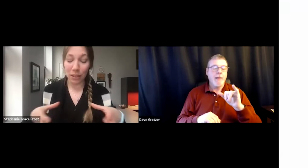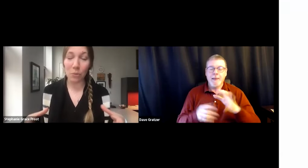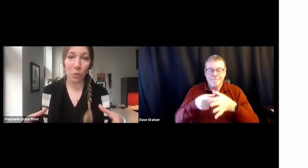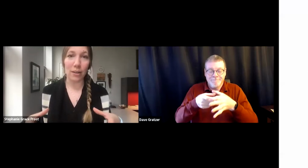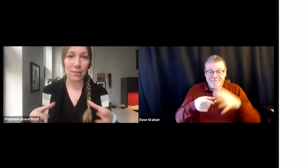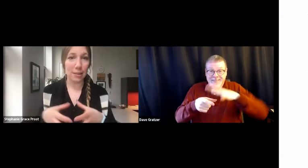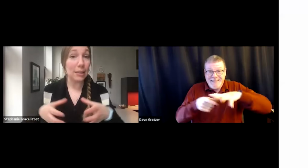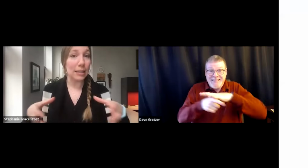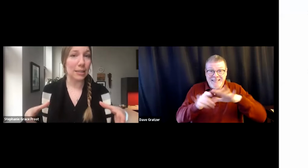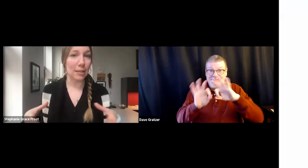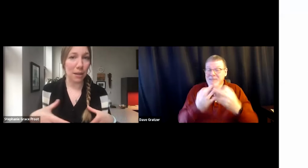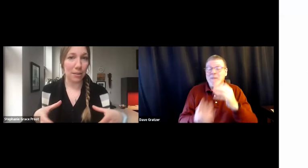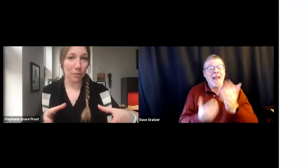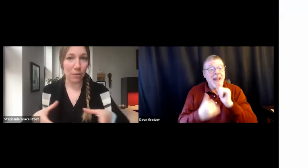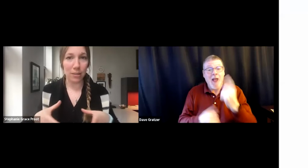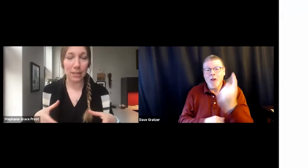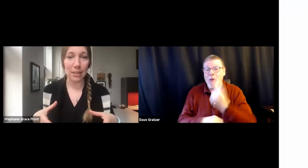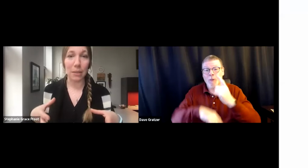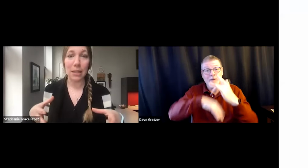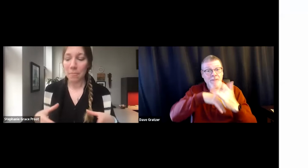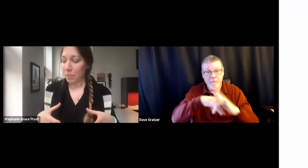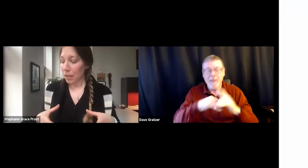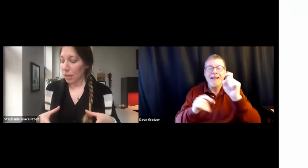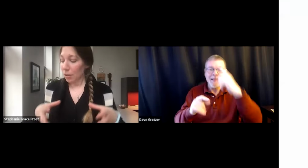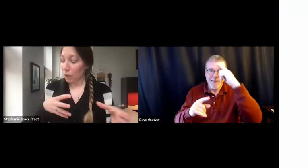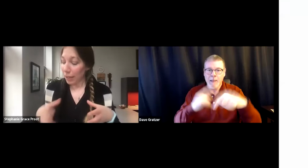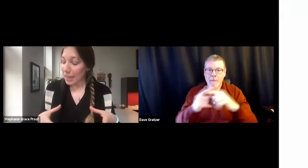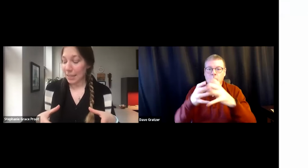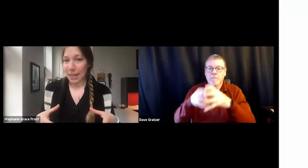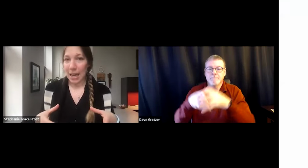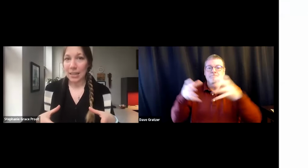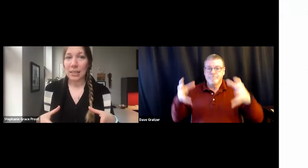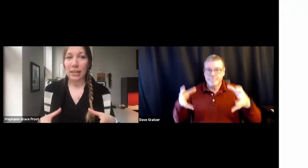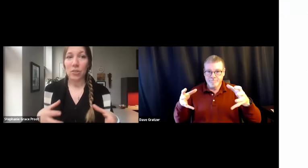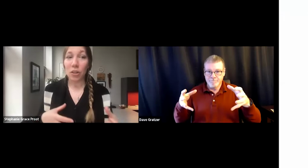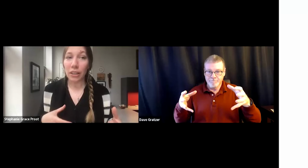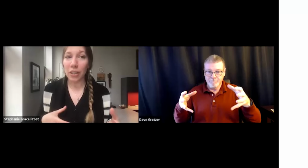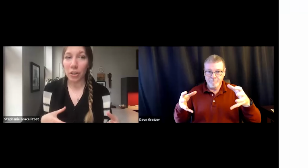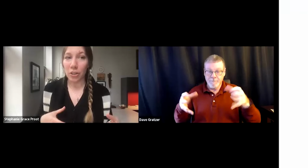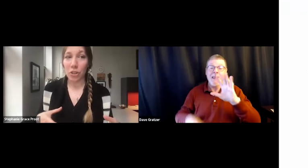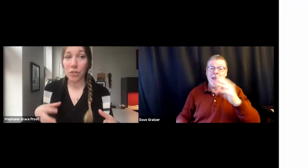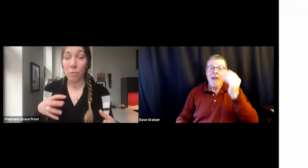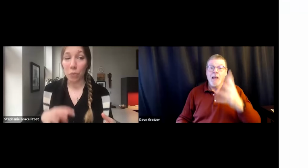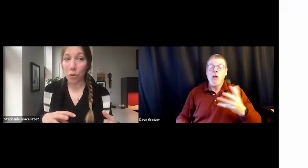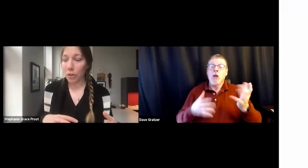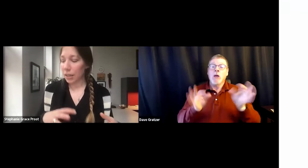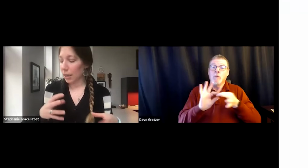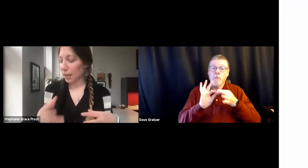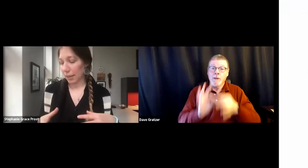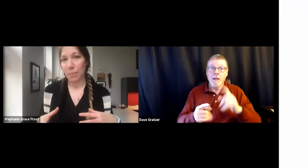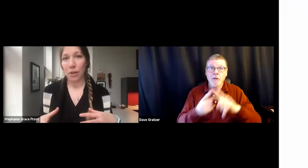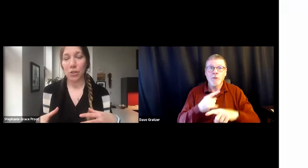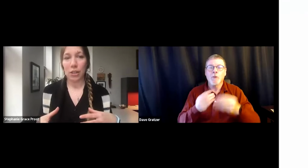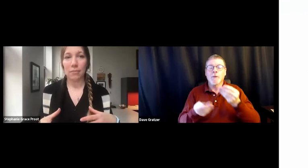So it really requires us to think to the meso level system. Related to that, I strongly encourage the use of brokering